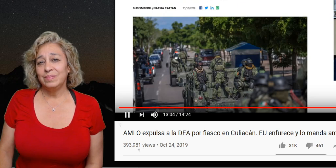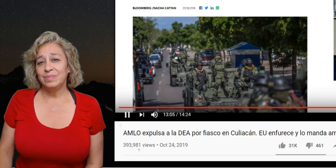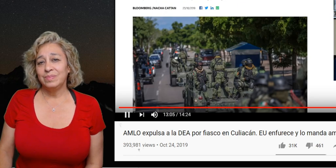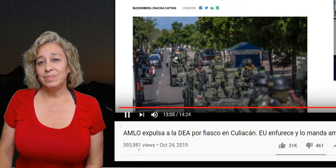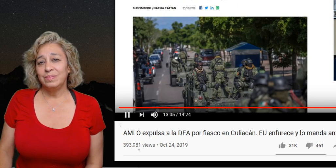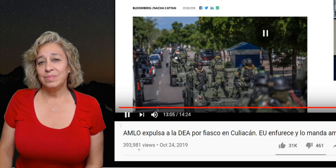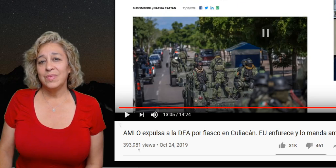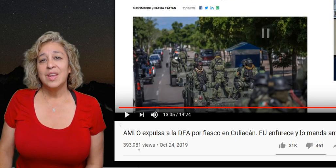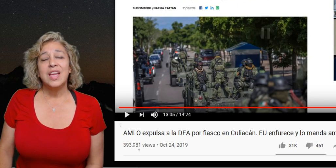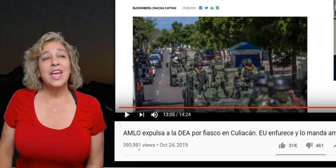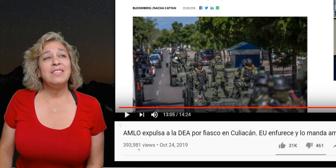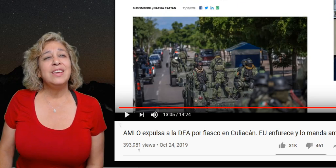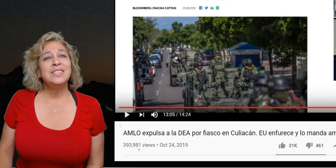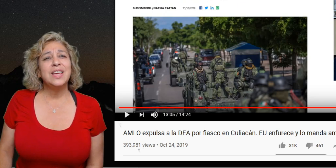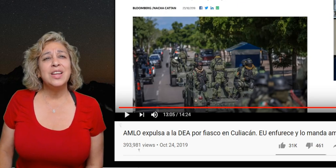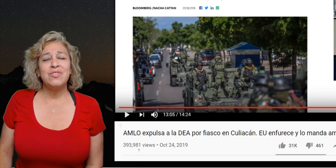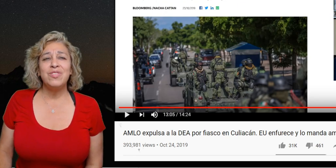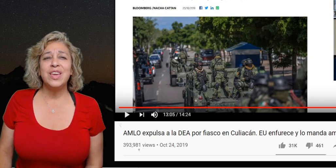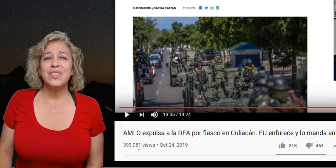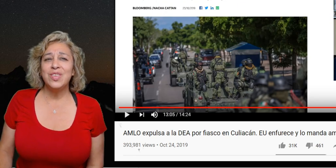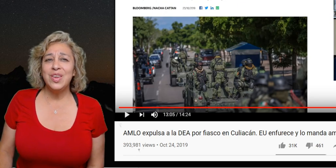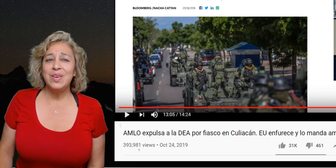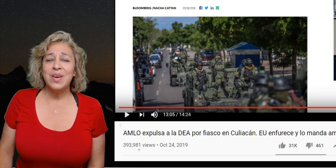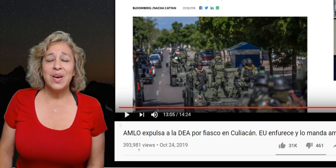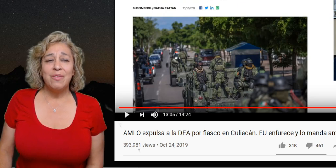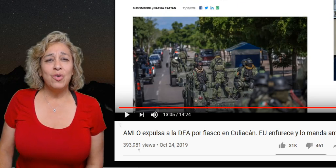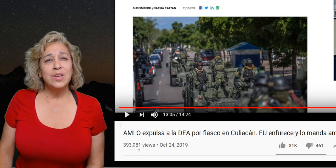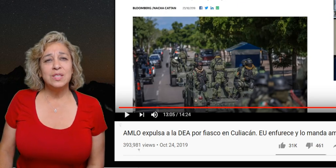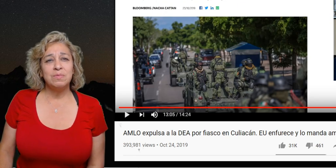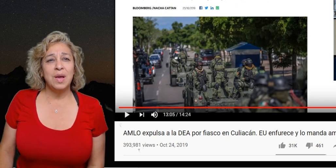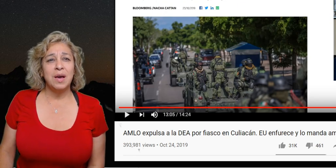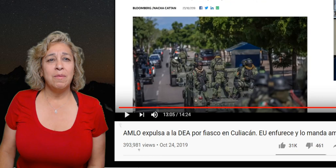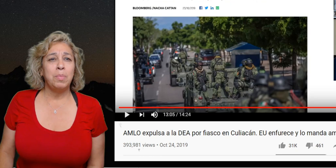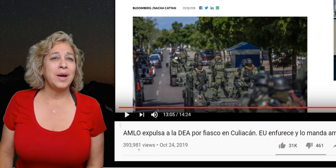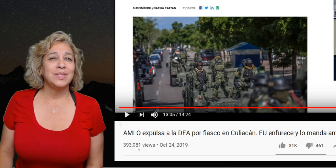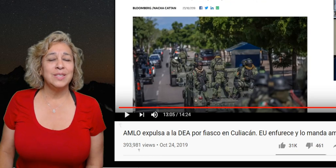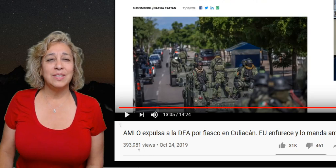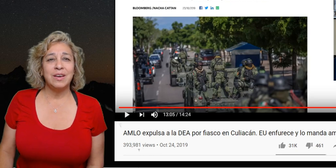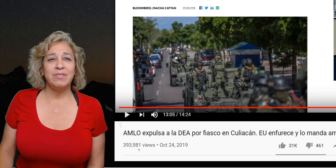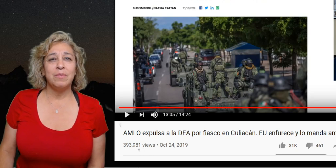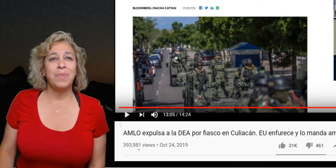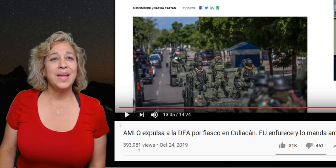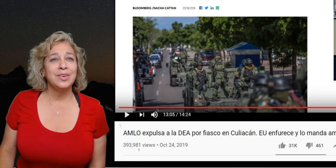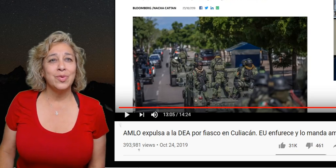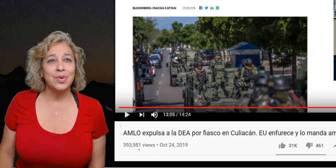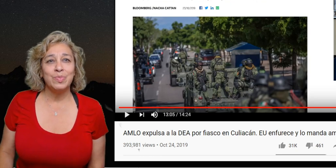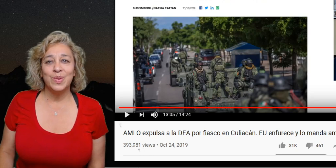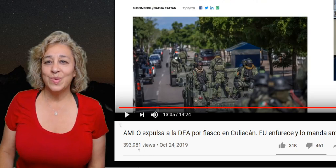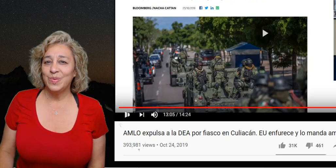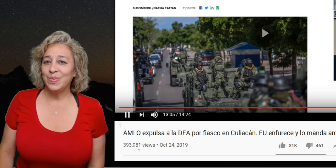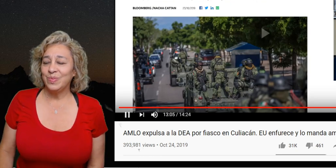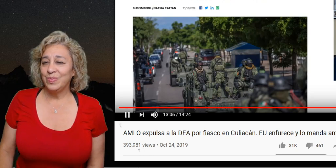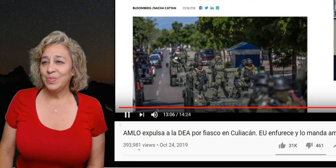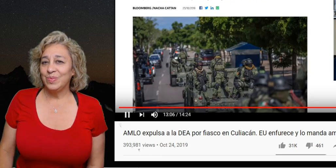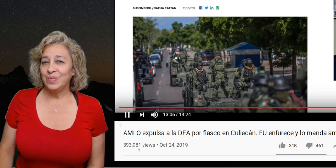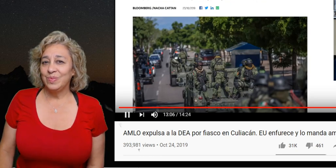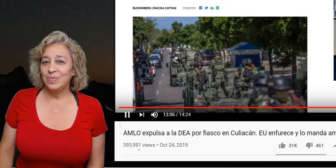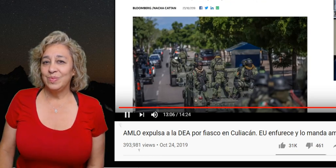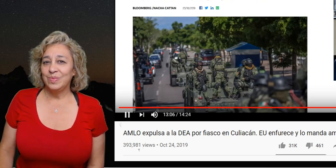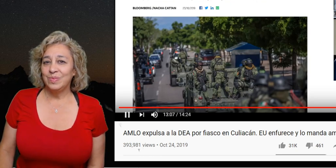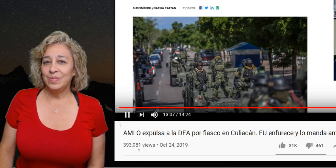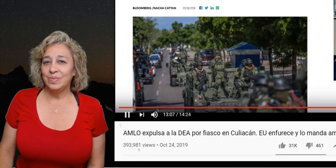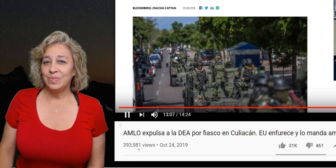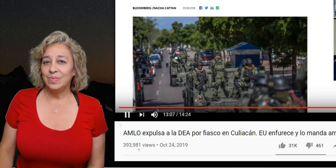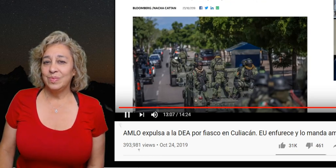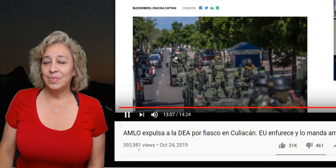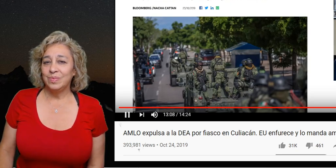voceros del panismo y tal. And they said it via the voice boxes of the PAN group. También seguramente